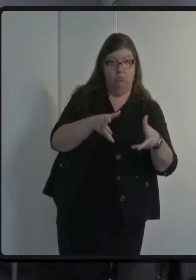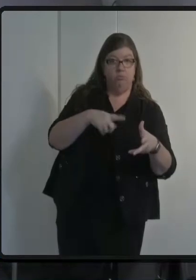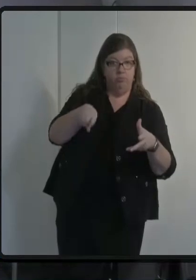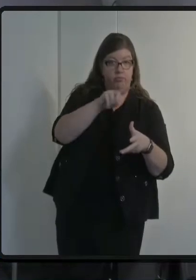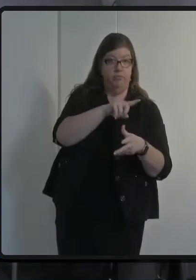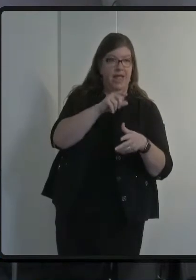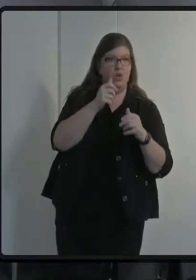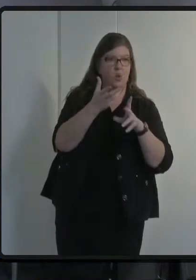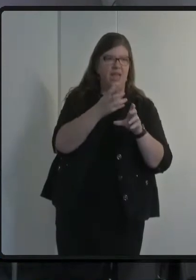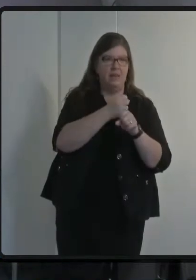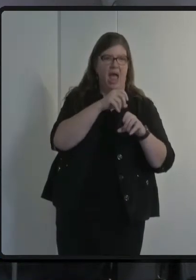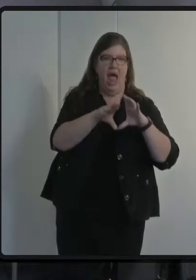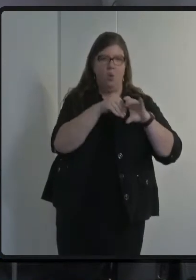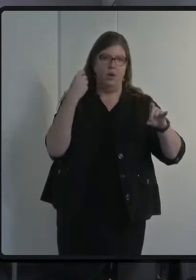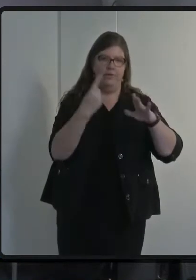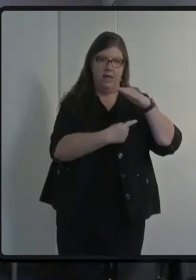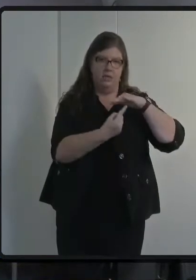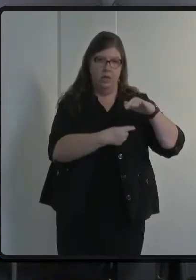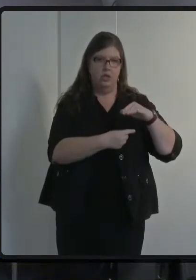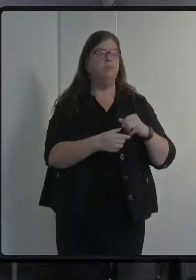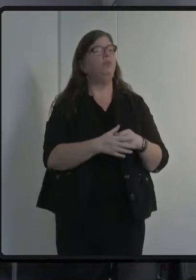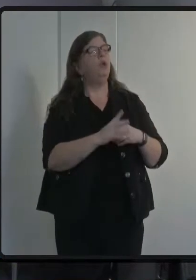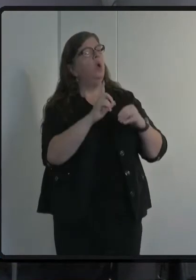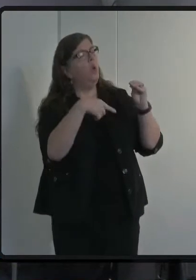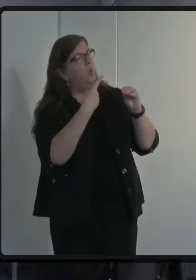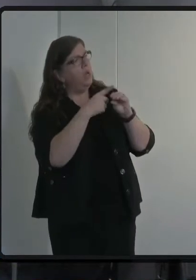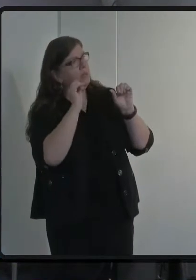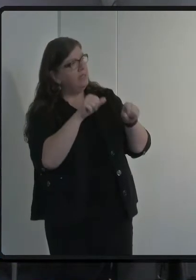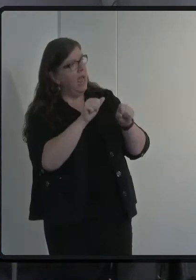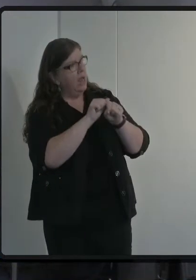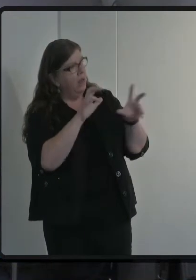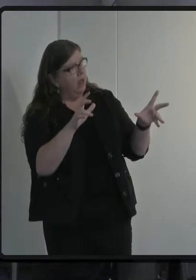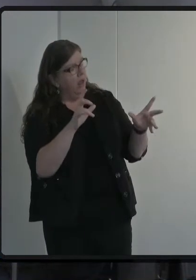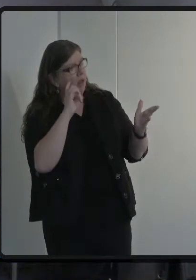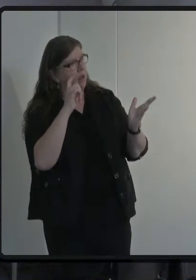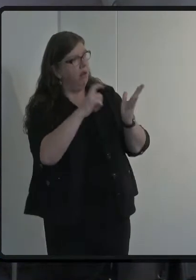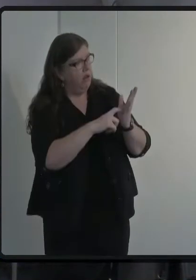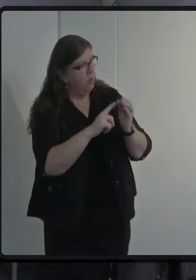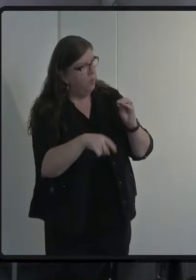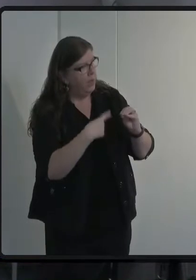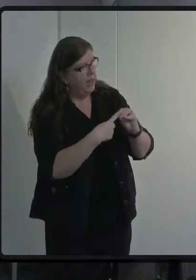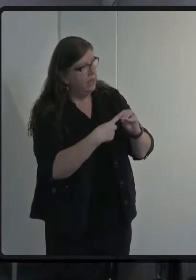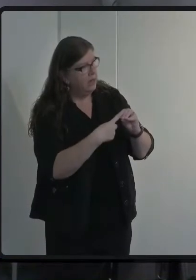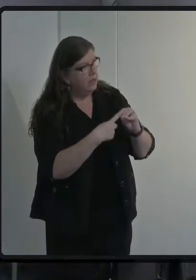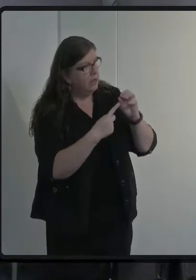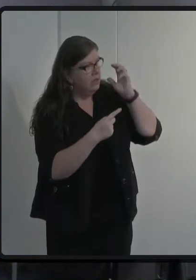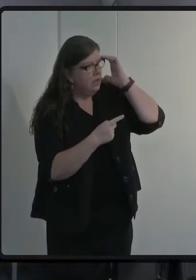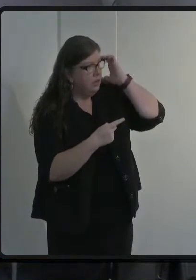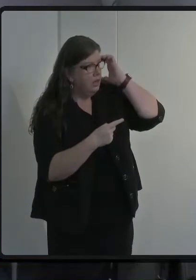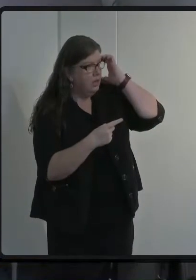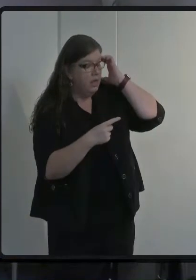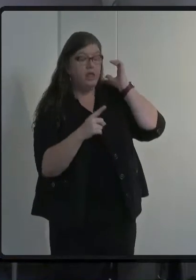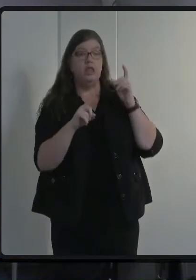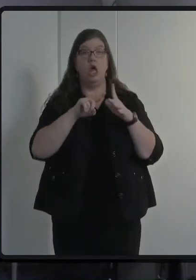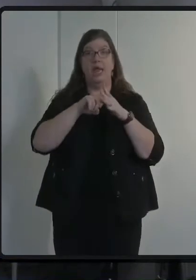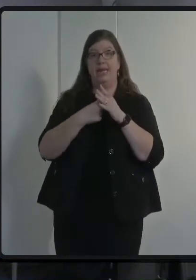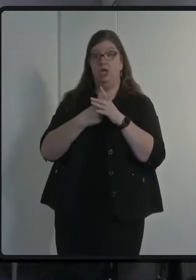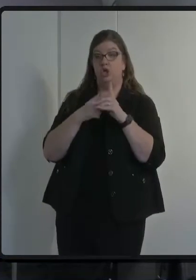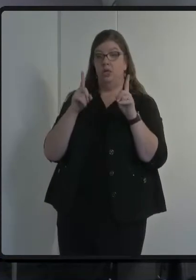isolation. And lastly, when was the outbreak first realized and discovered? The initial